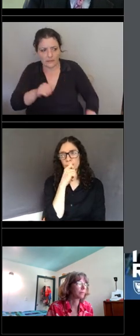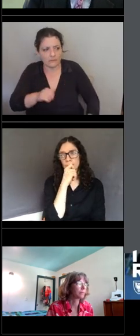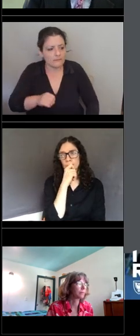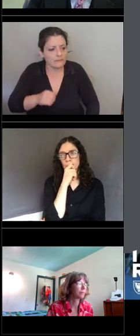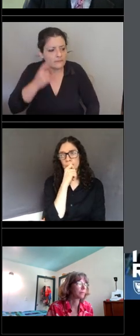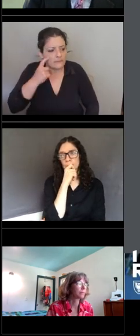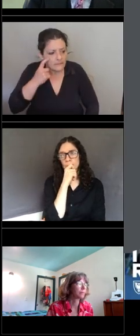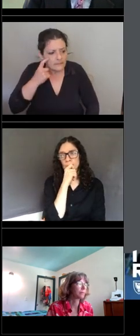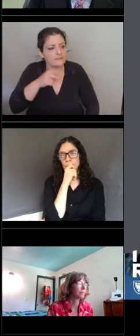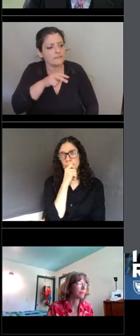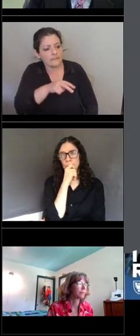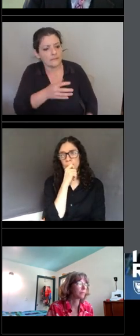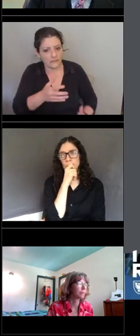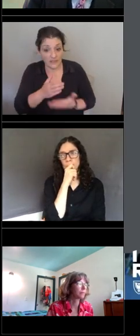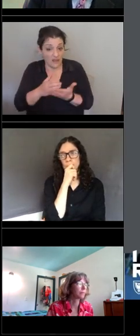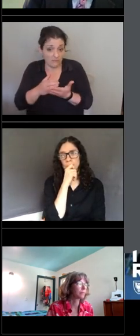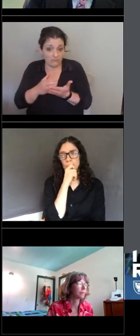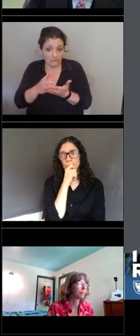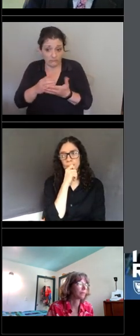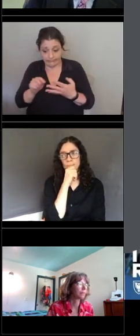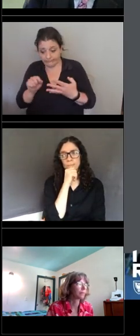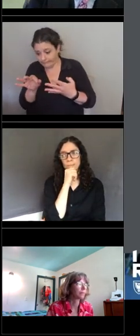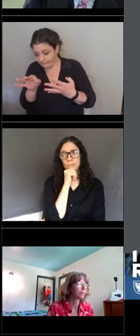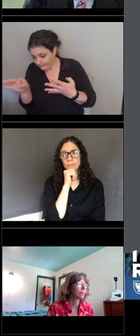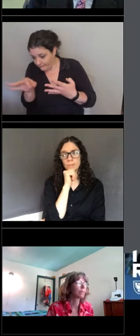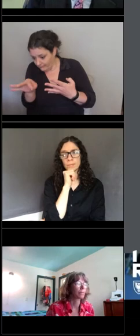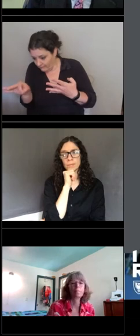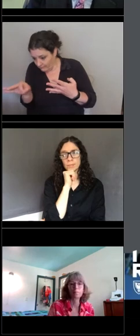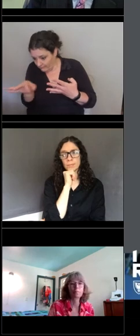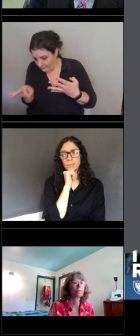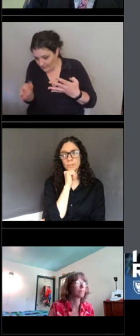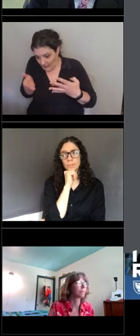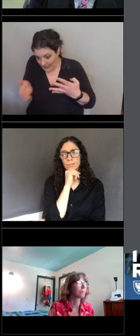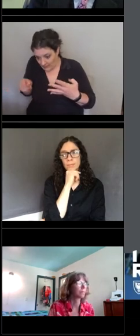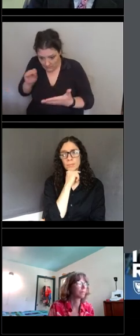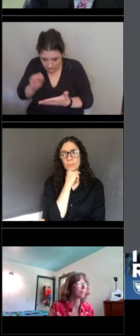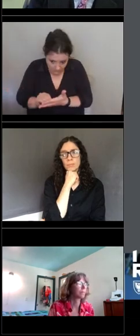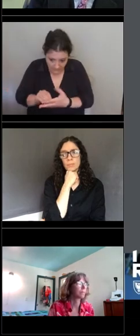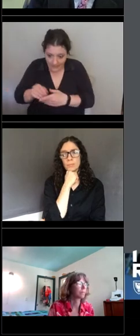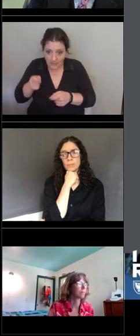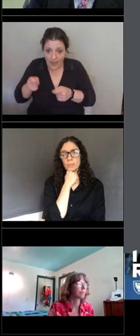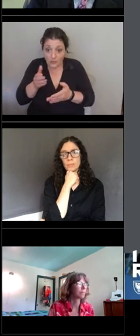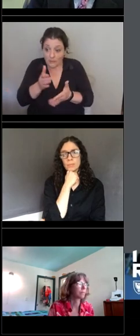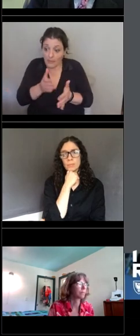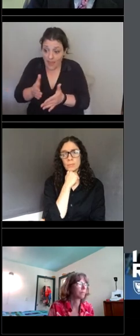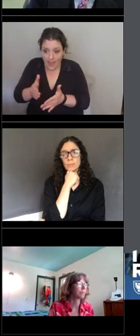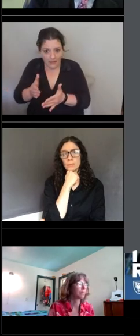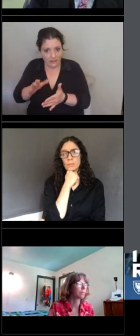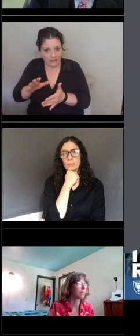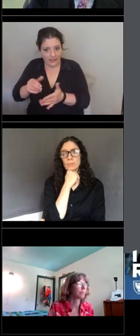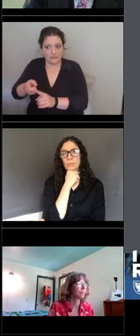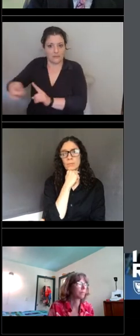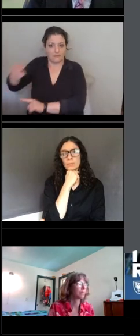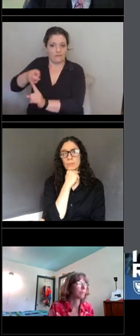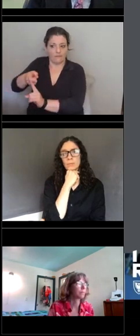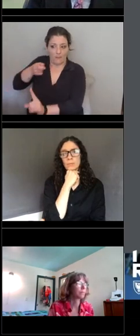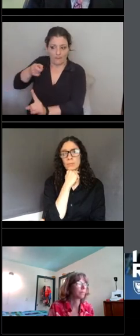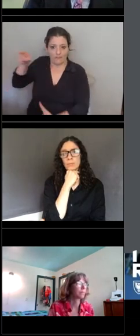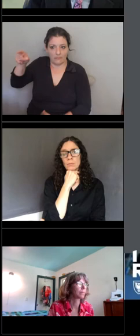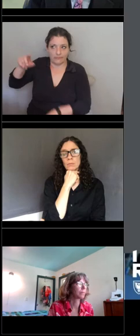mandated. So, you know, that's why we concentrated on the management plans. That's why we think that actions that are